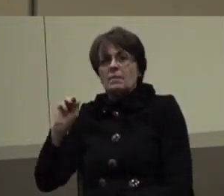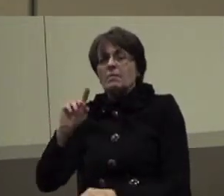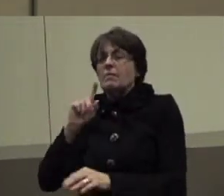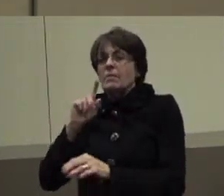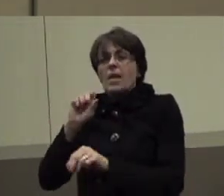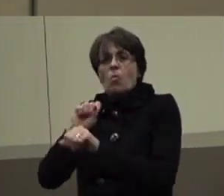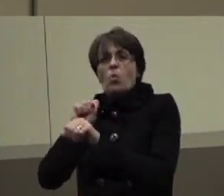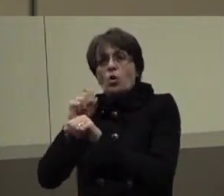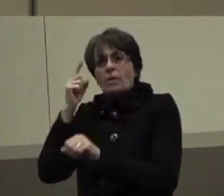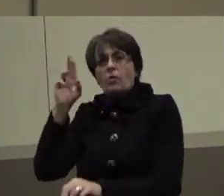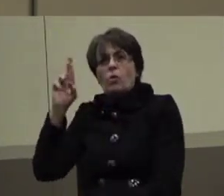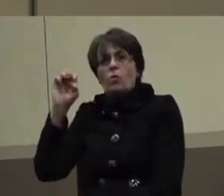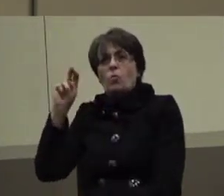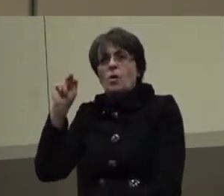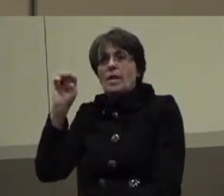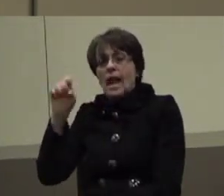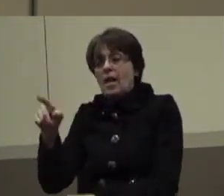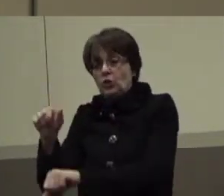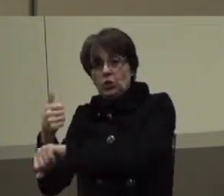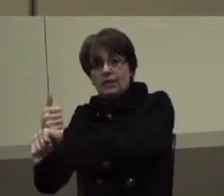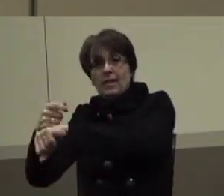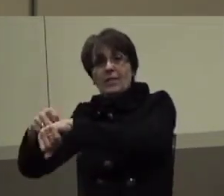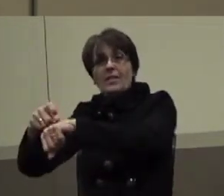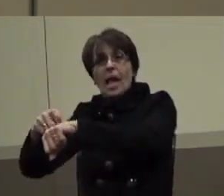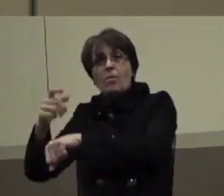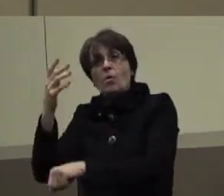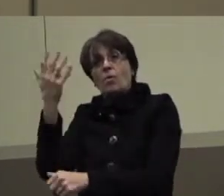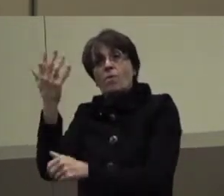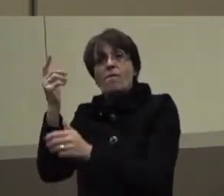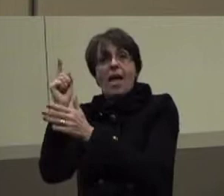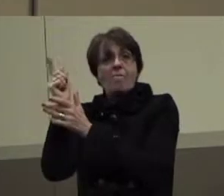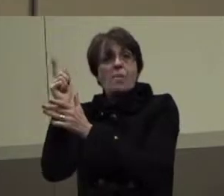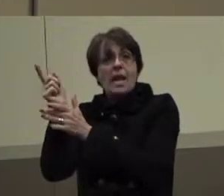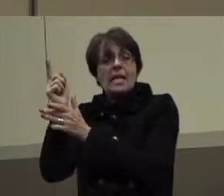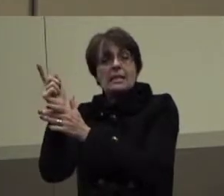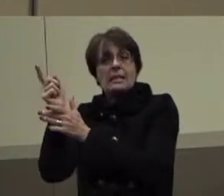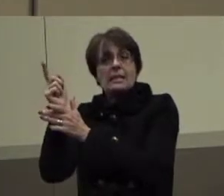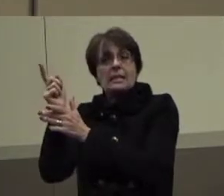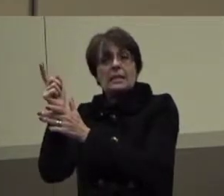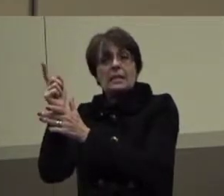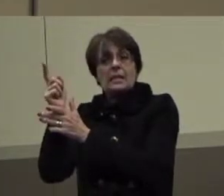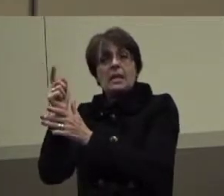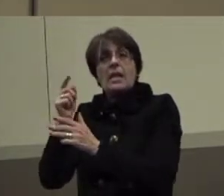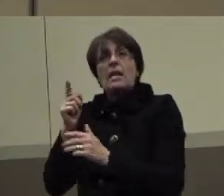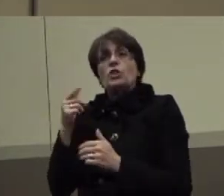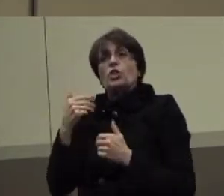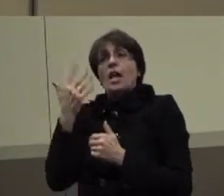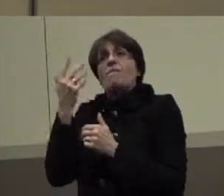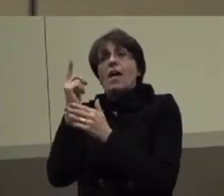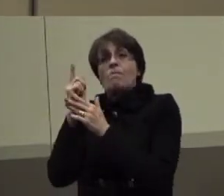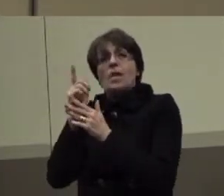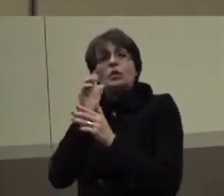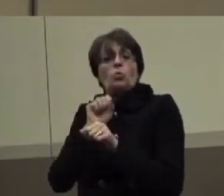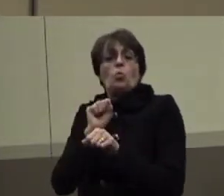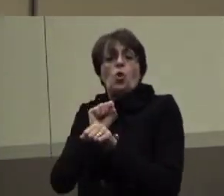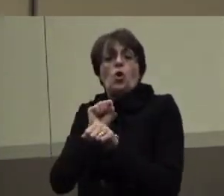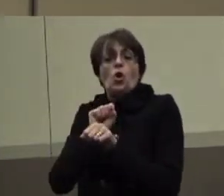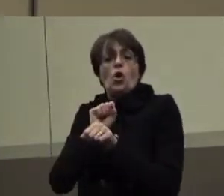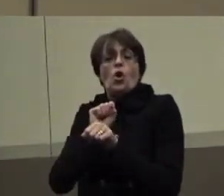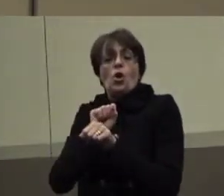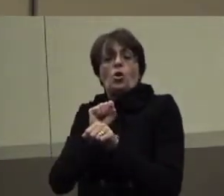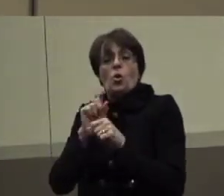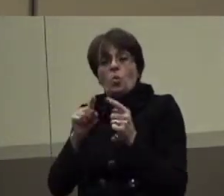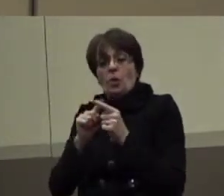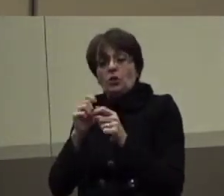for Renee, and we had her set the timer for 5 minutes. And she had 5 minutes. She'd work for, when she